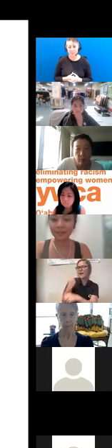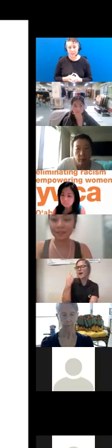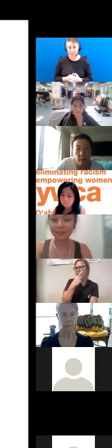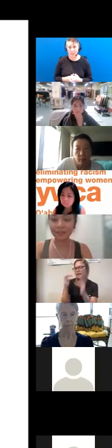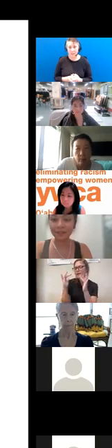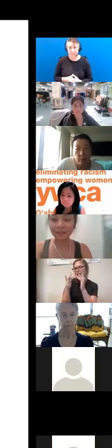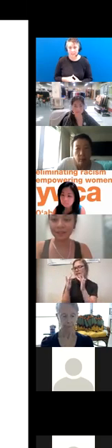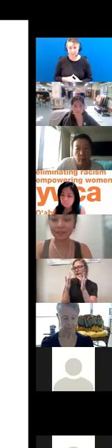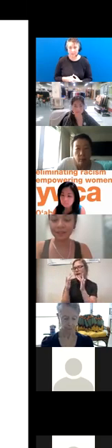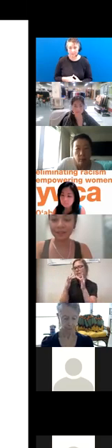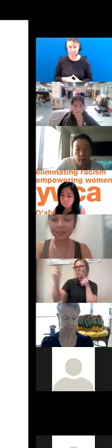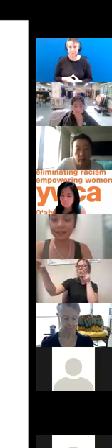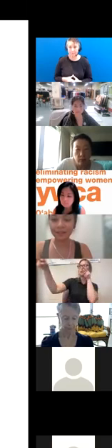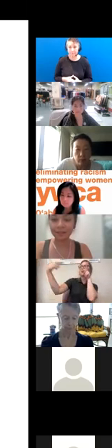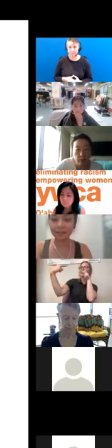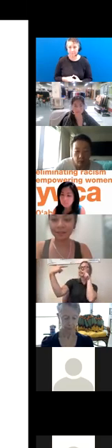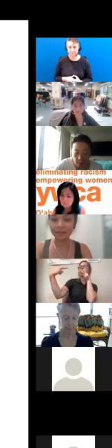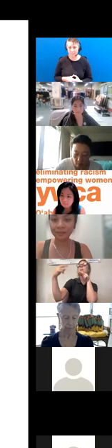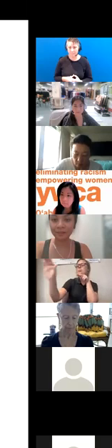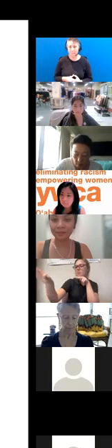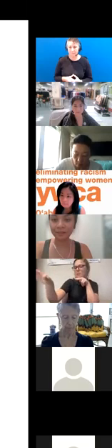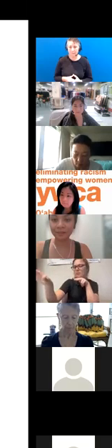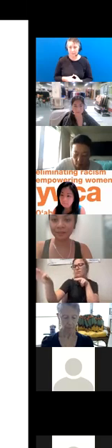You can make eye contact with them